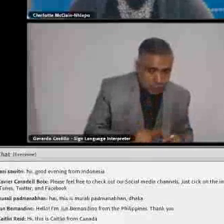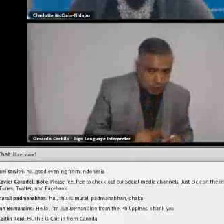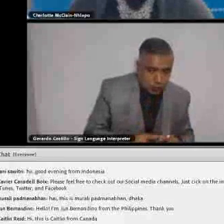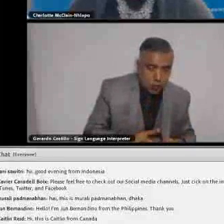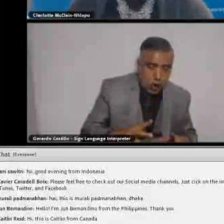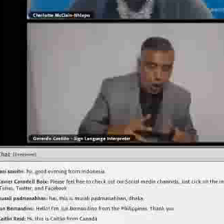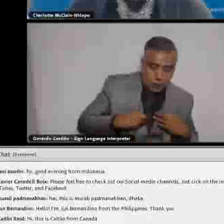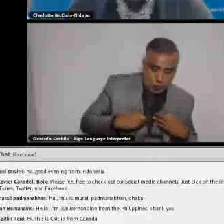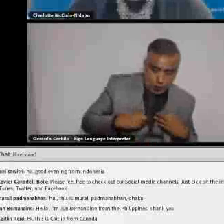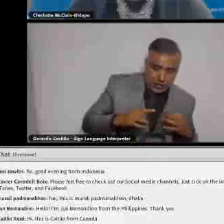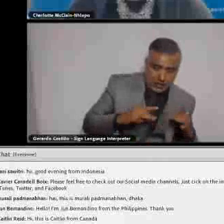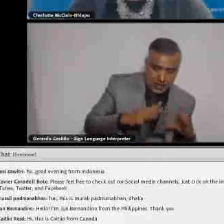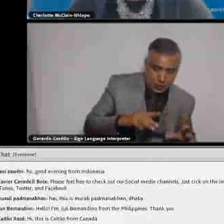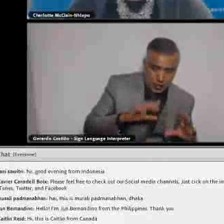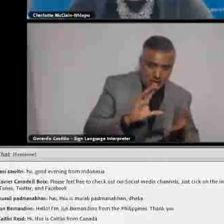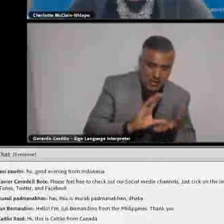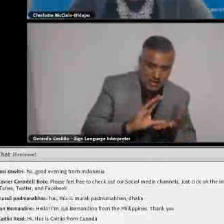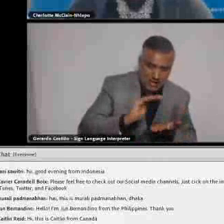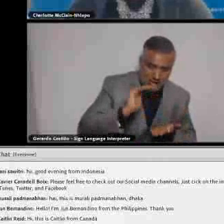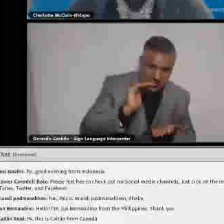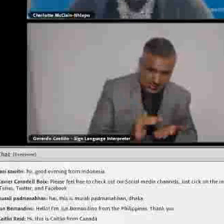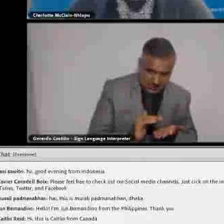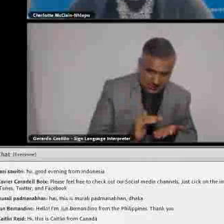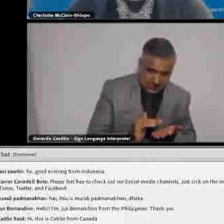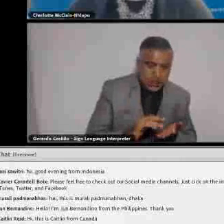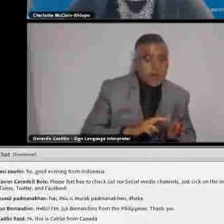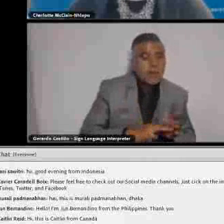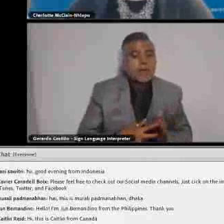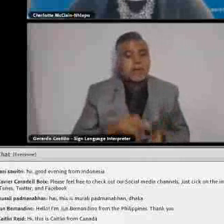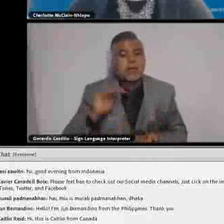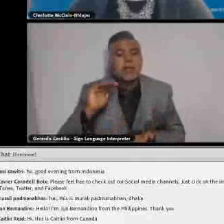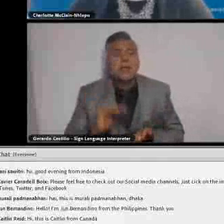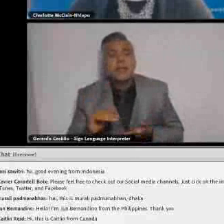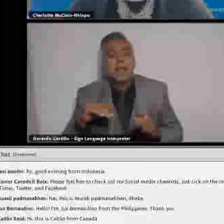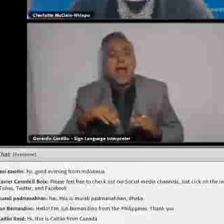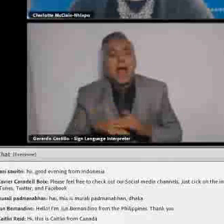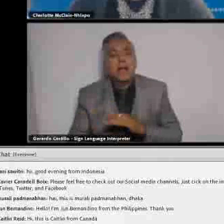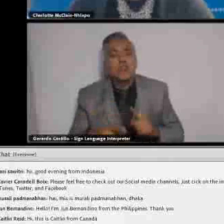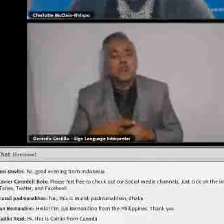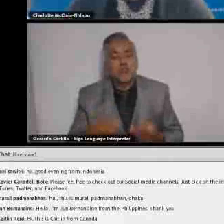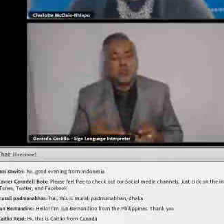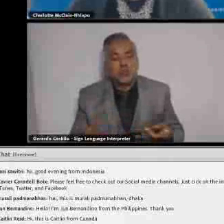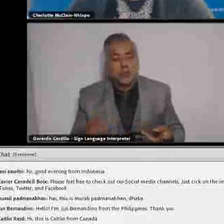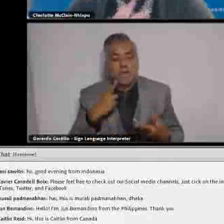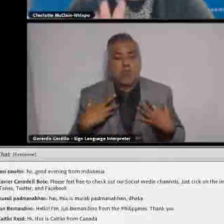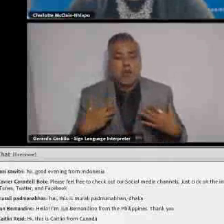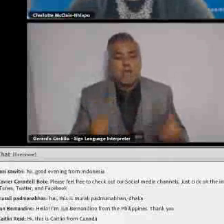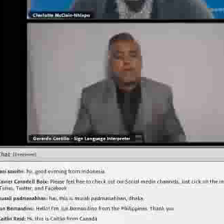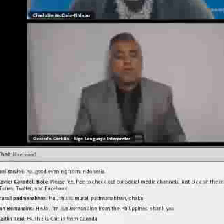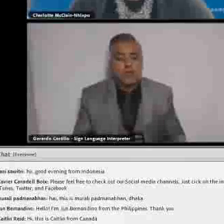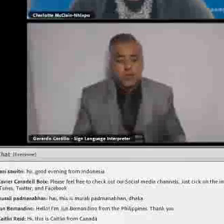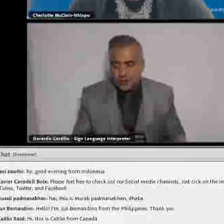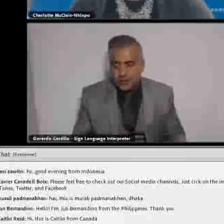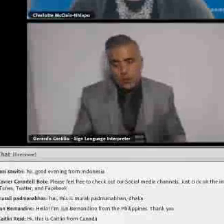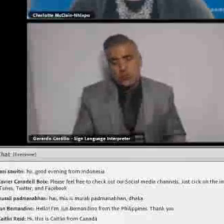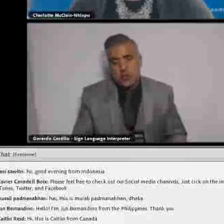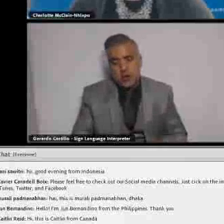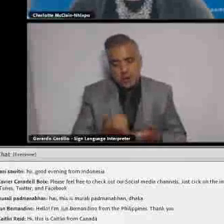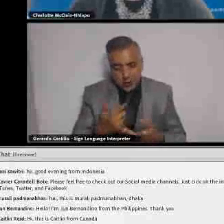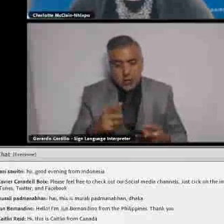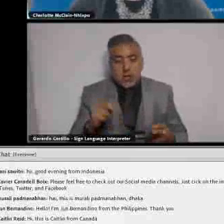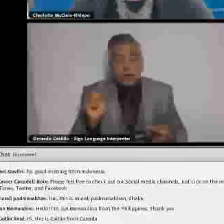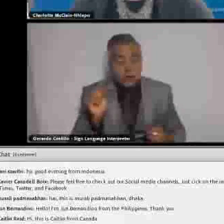will likely have less access to the resources to recover. So, in addition to these very concrete